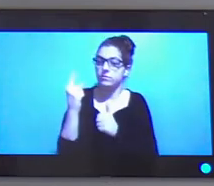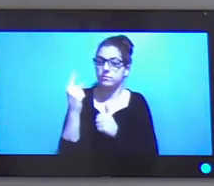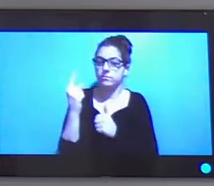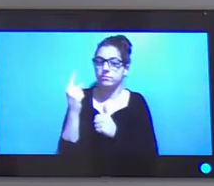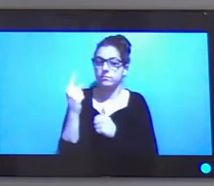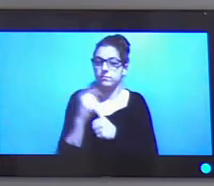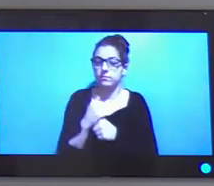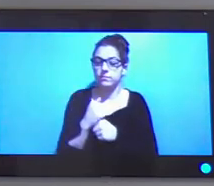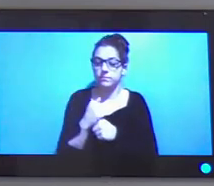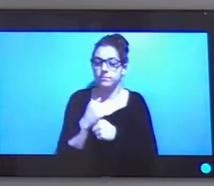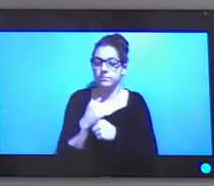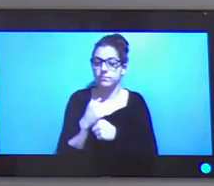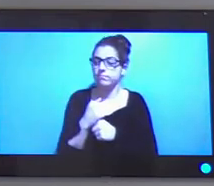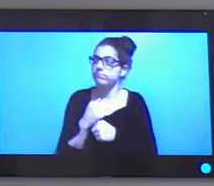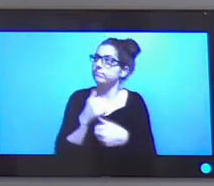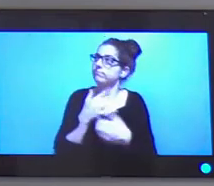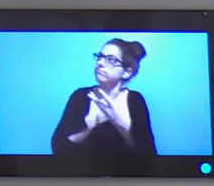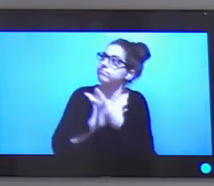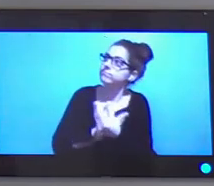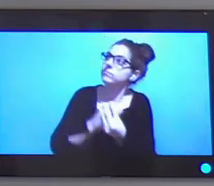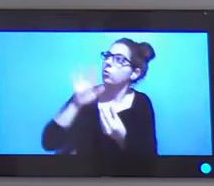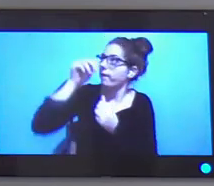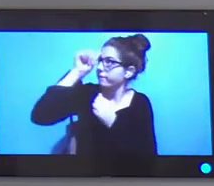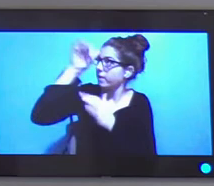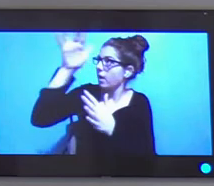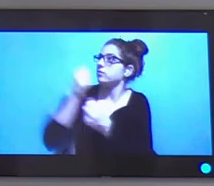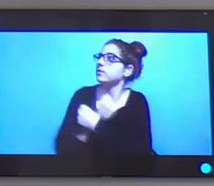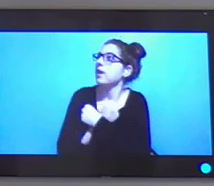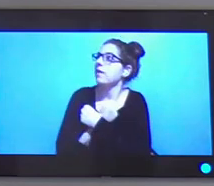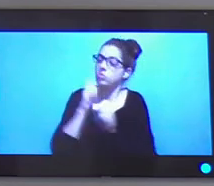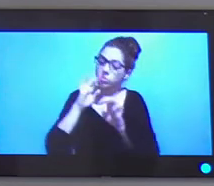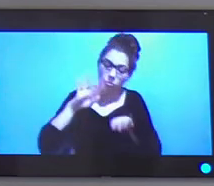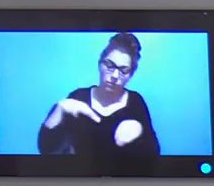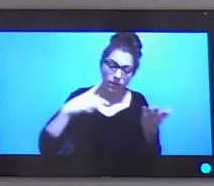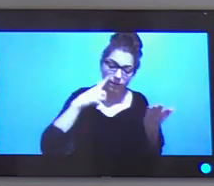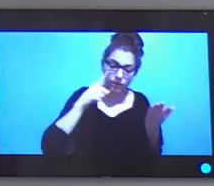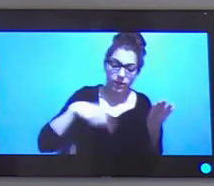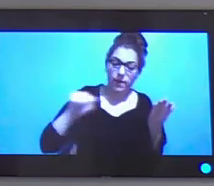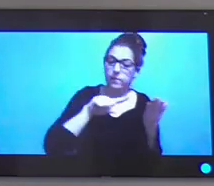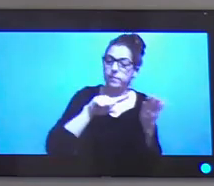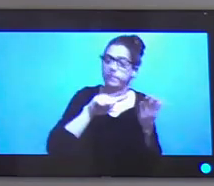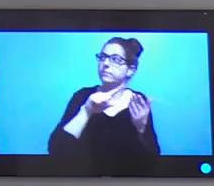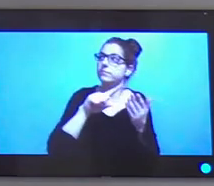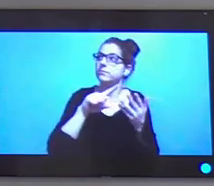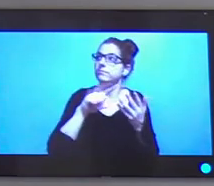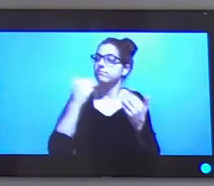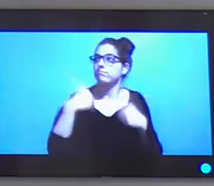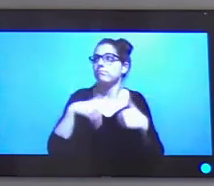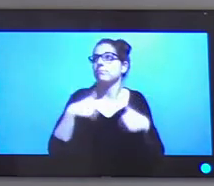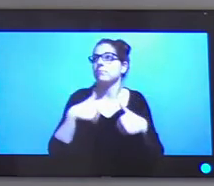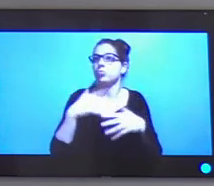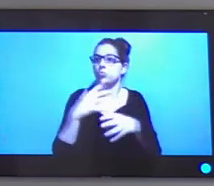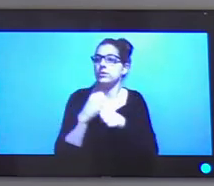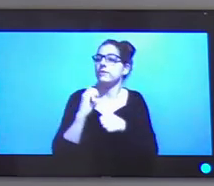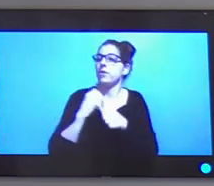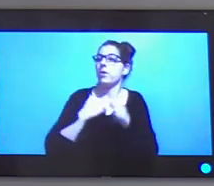That the tenderness of the Father's love will provide for them in each and every way. Receive our prayer, O